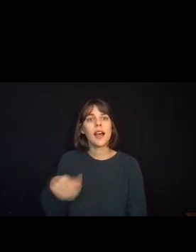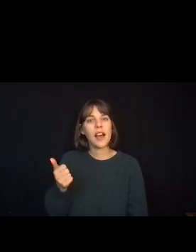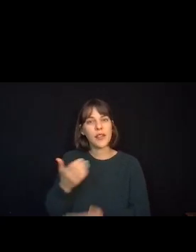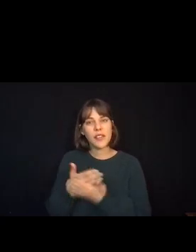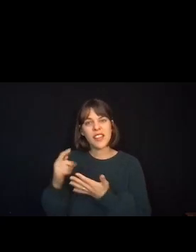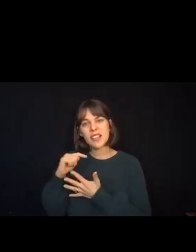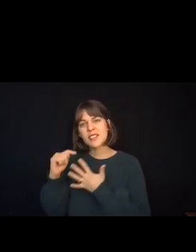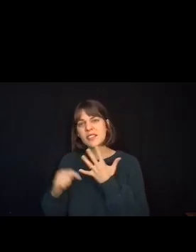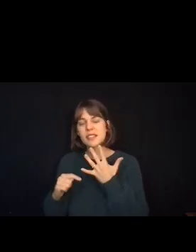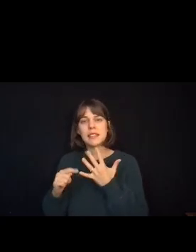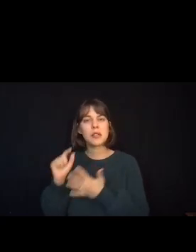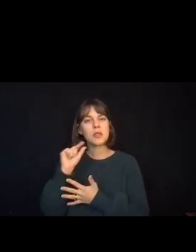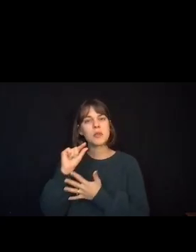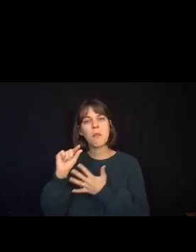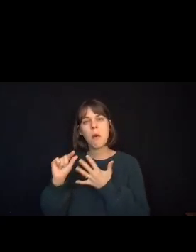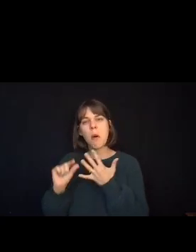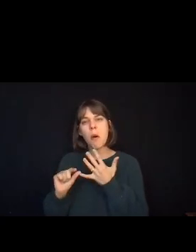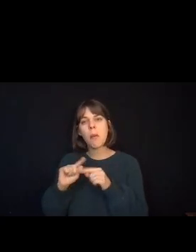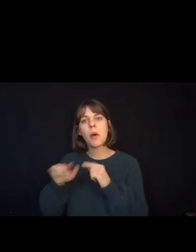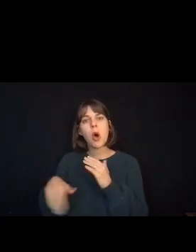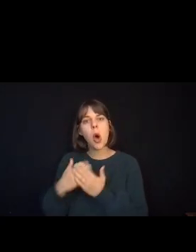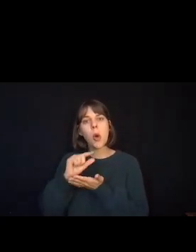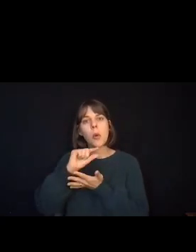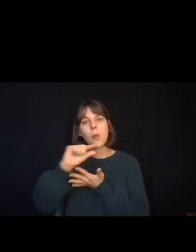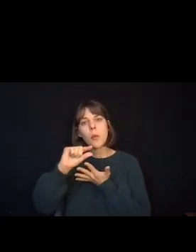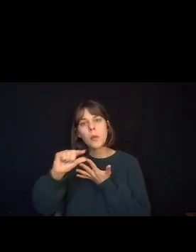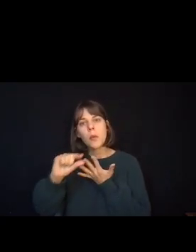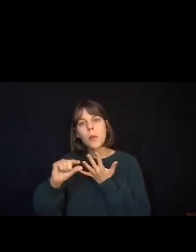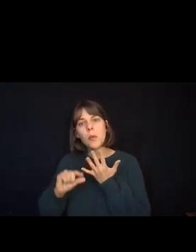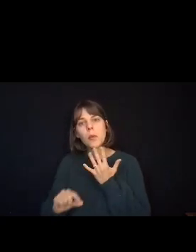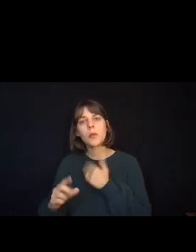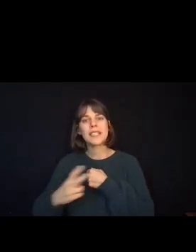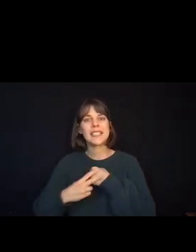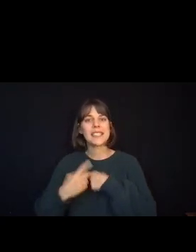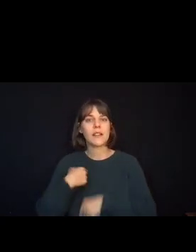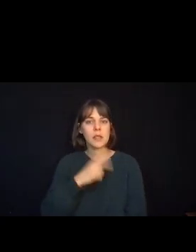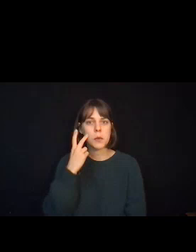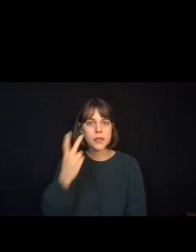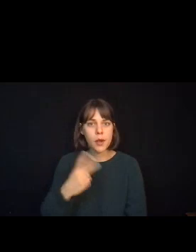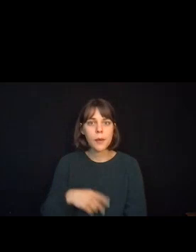as large, but they all contributed to parts of that savings that we saw.